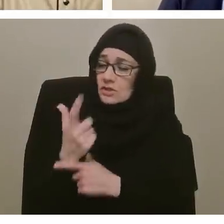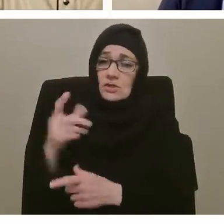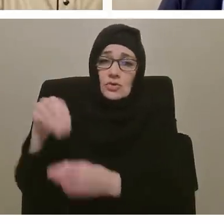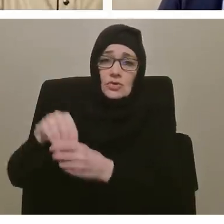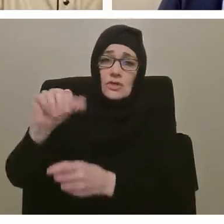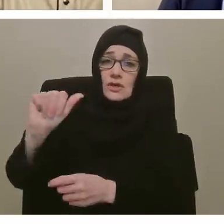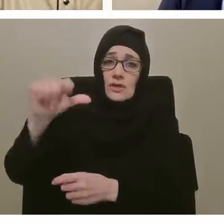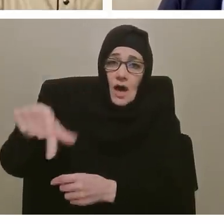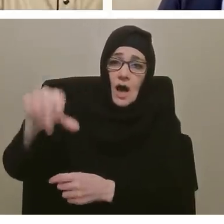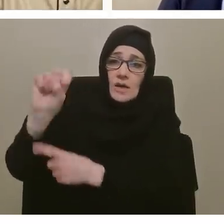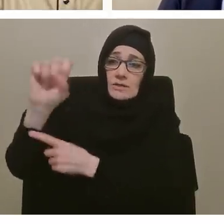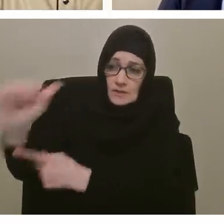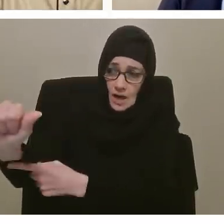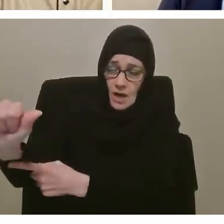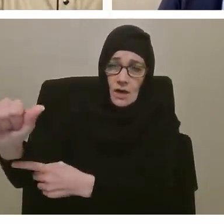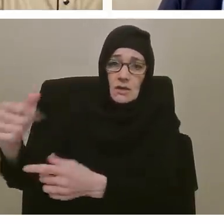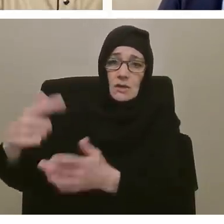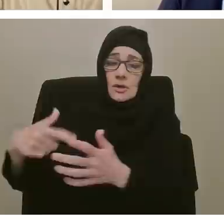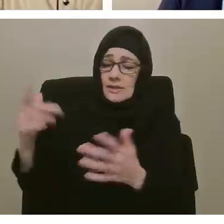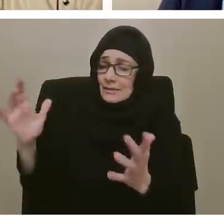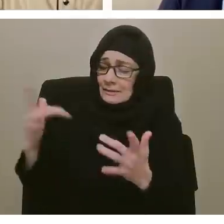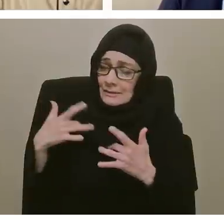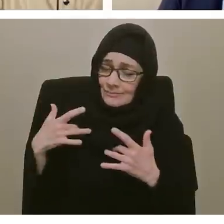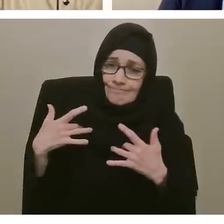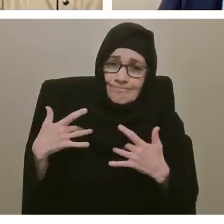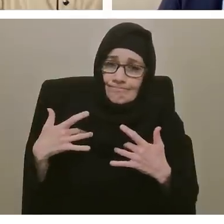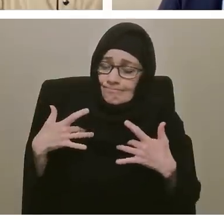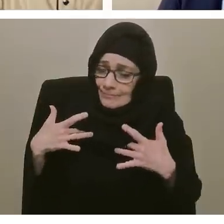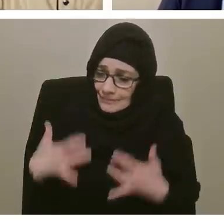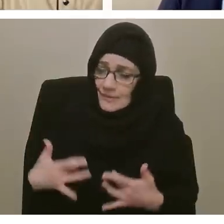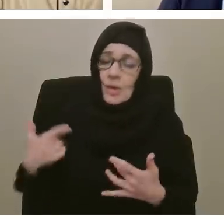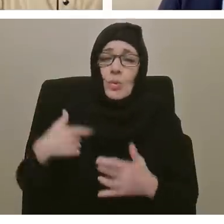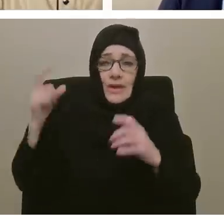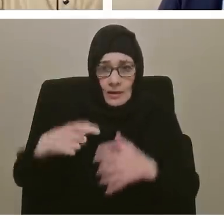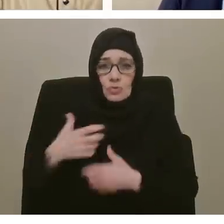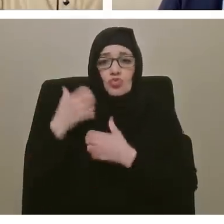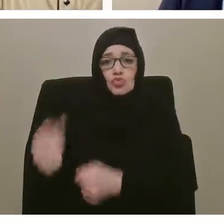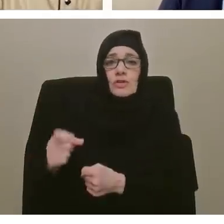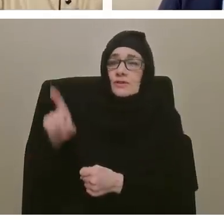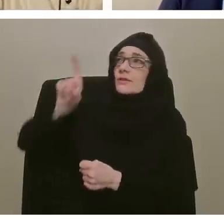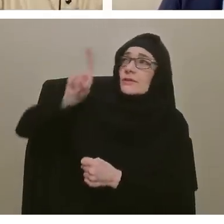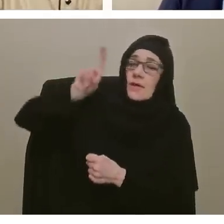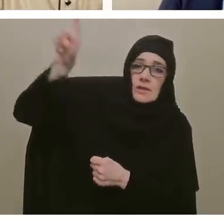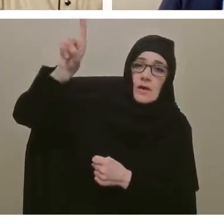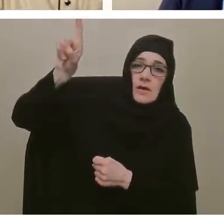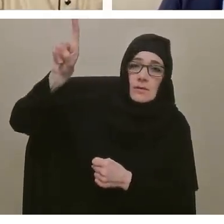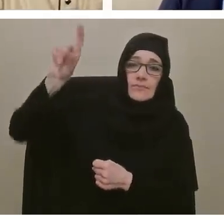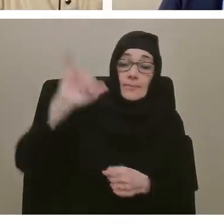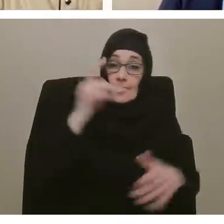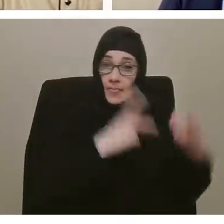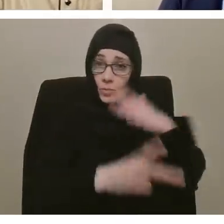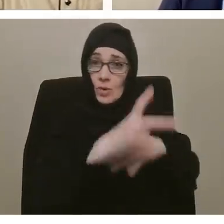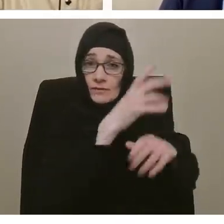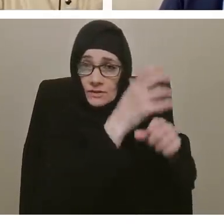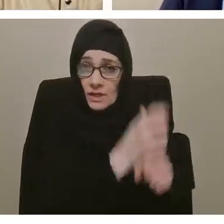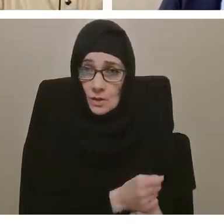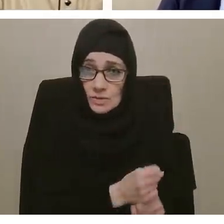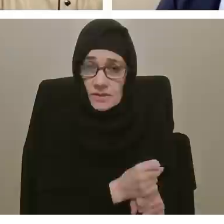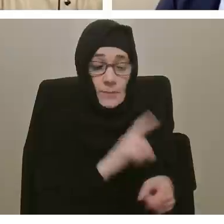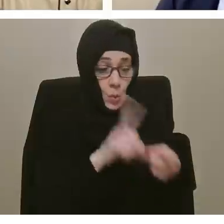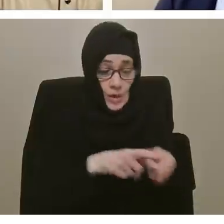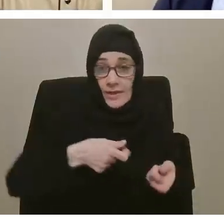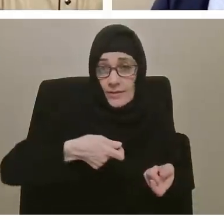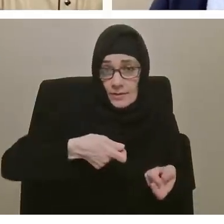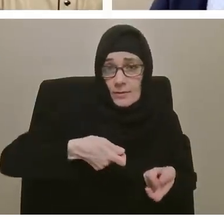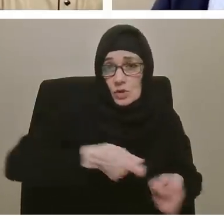our trust in Allah subhanahu wa ta'ala, because if we didn't have Allah, mahtadayna, wa ma tsaddaqna wa ma sallayna. As the Prophet sallallahu alayhi wa sallam said when they were digging the